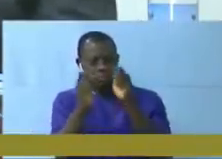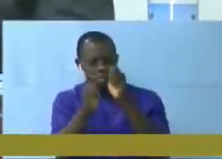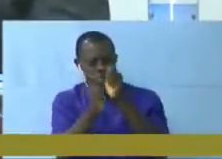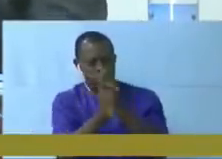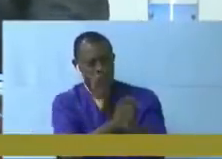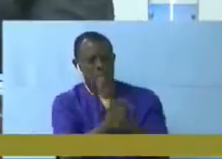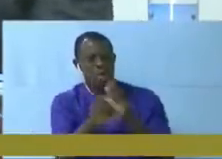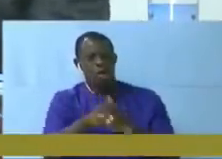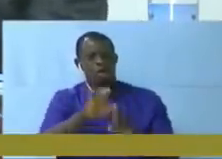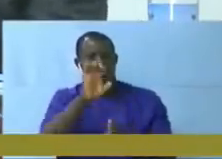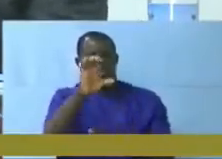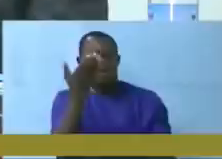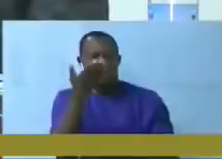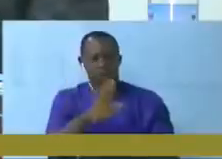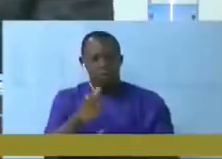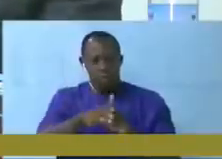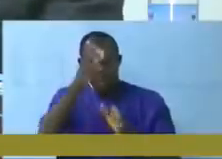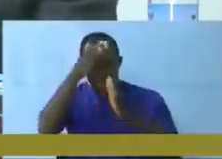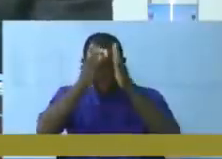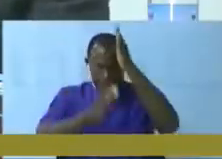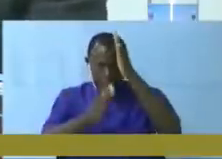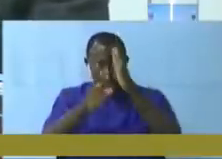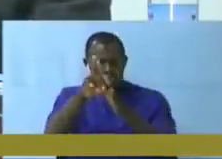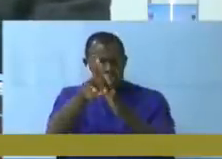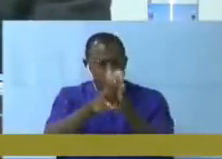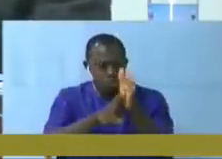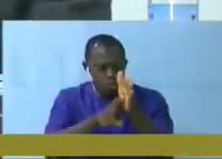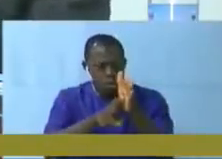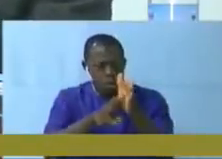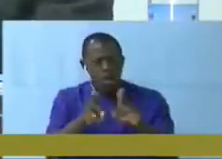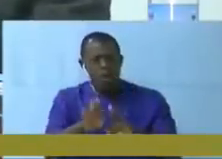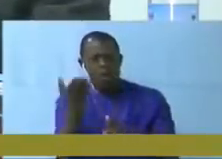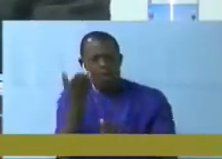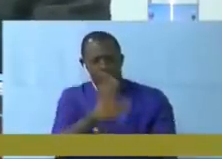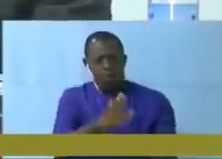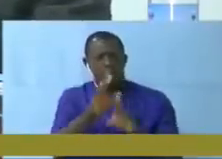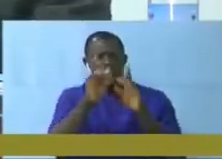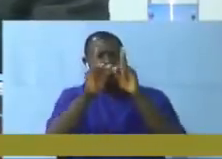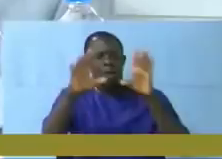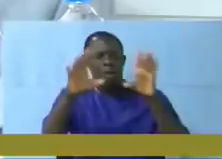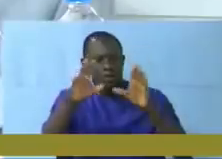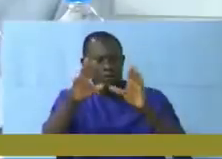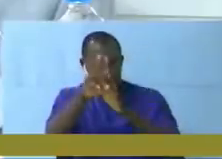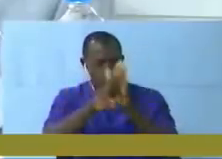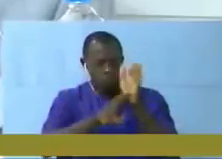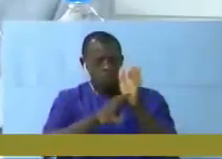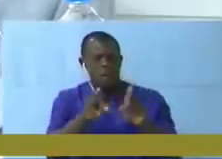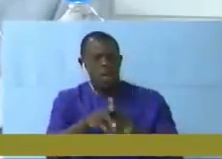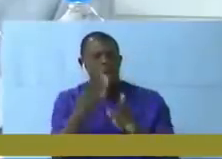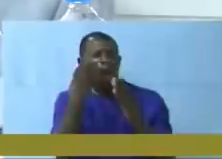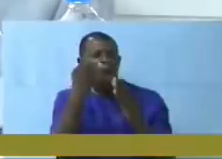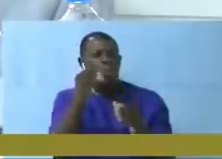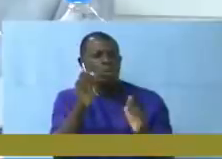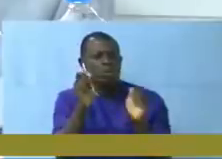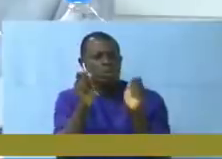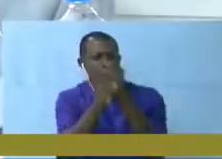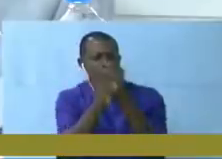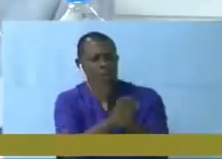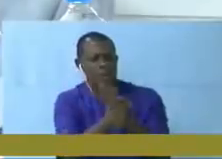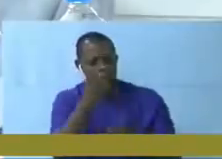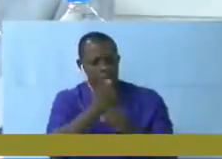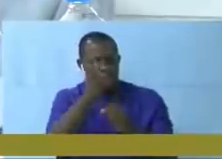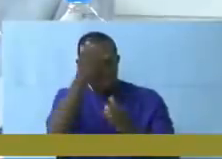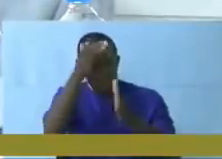country back to a democratic rule? Coup d'état bobu hewa 1994 nga xamne Jammeh